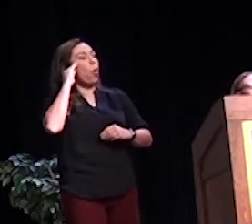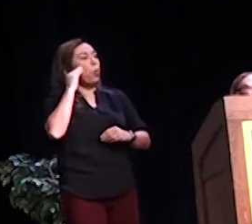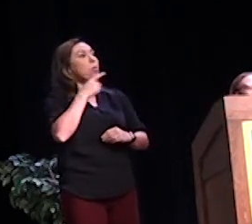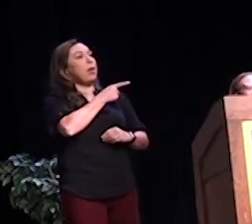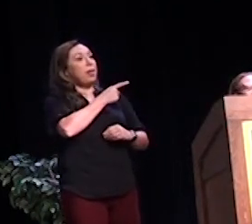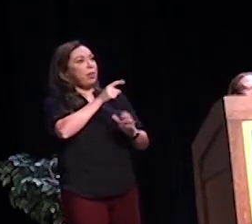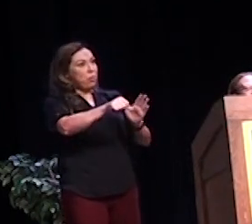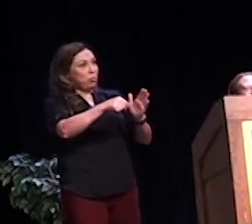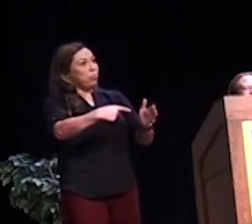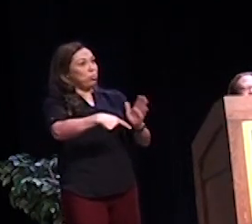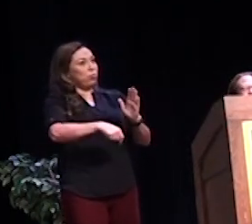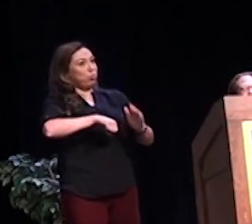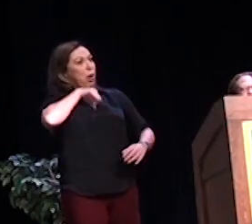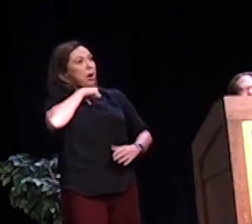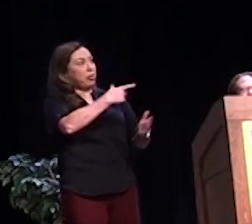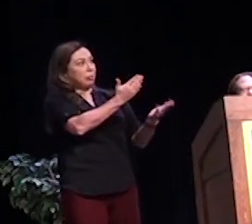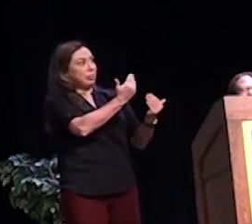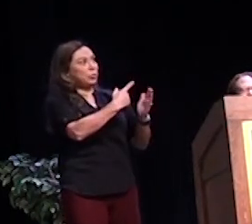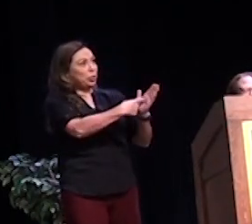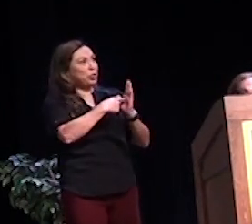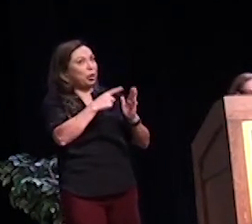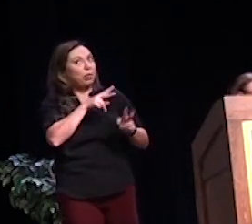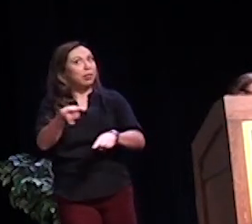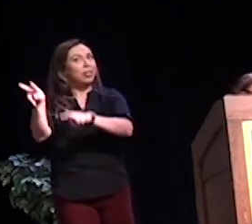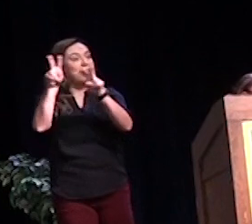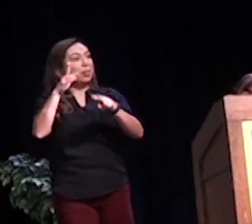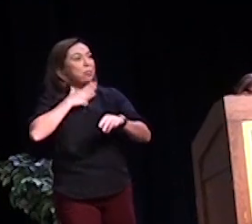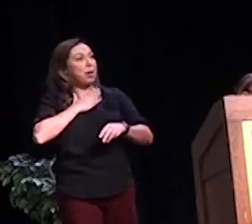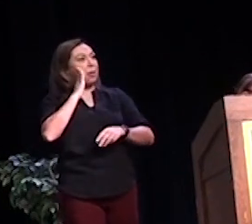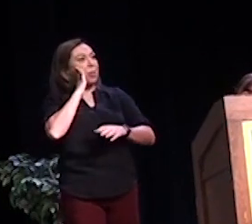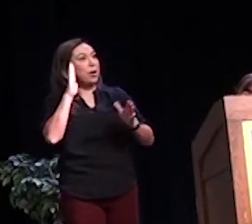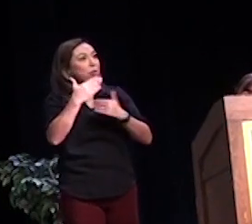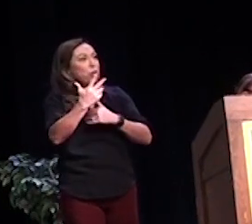through their 3-bedroom home